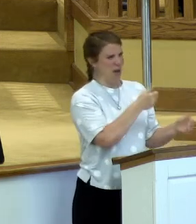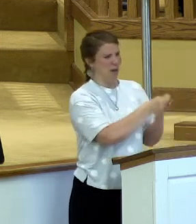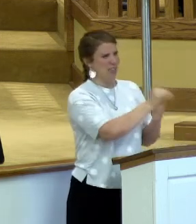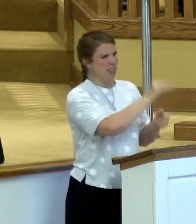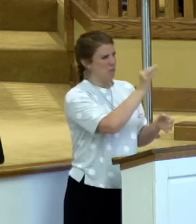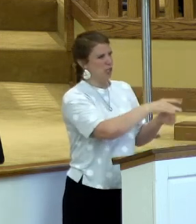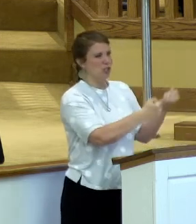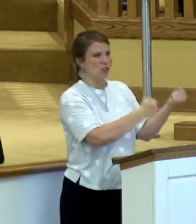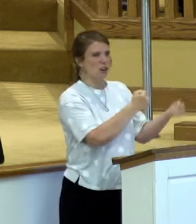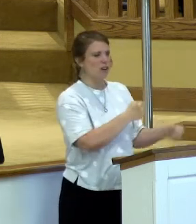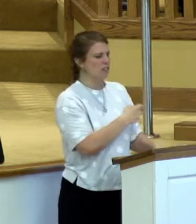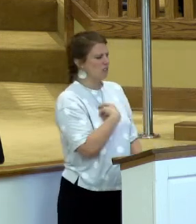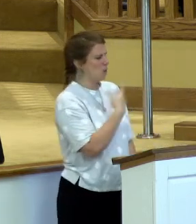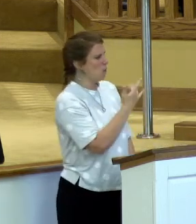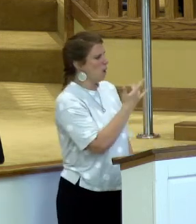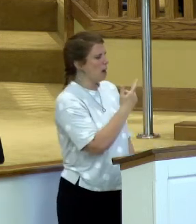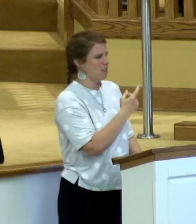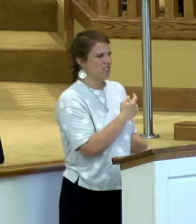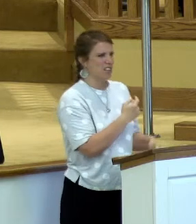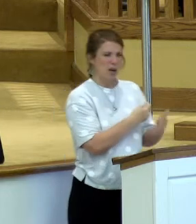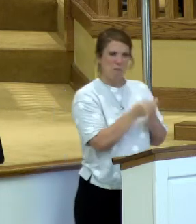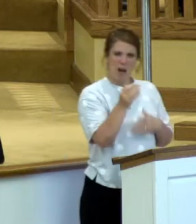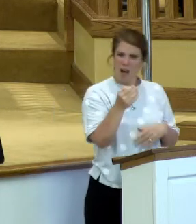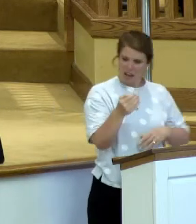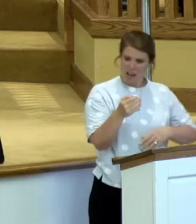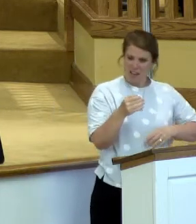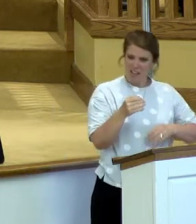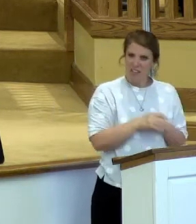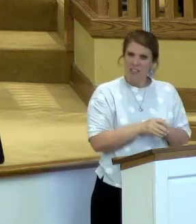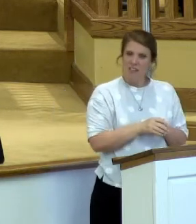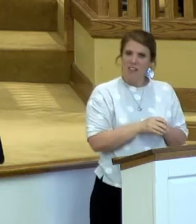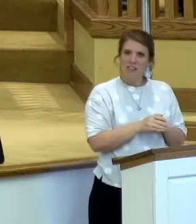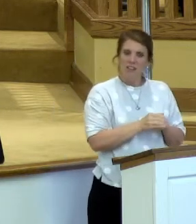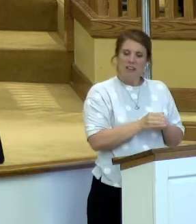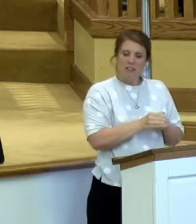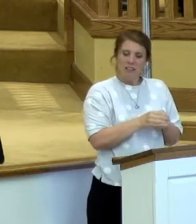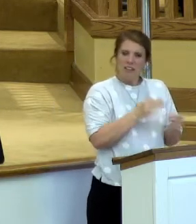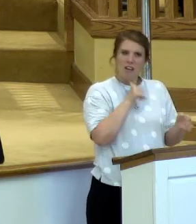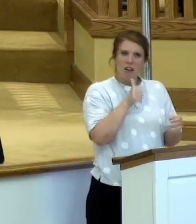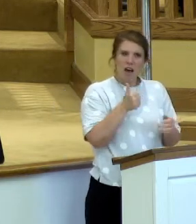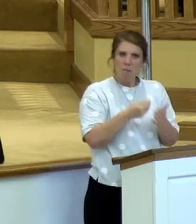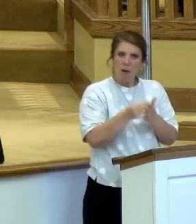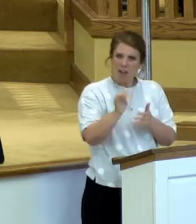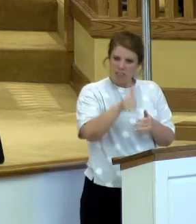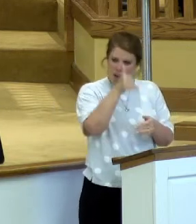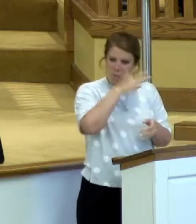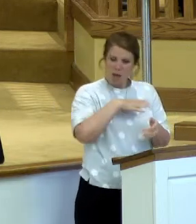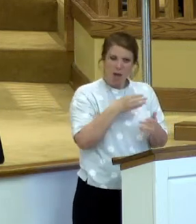preacher a car. And they said, why? He said, I'm going to buy somebody else a car, but not that man. They said, why? He goes, because he didn't give an invitation.